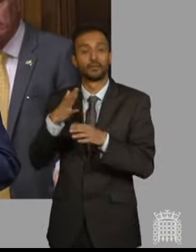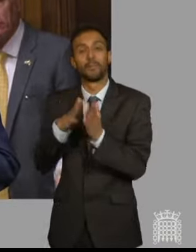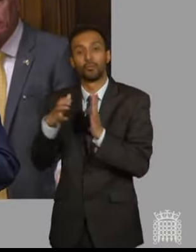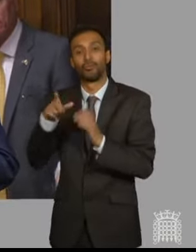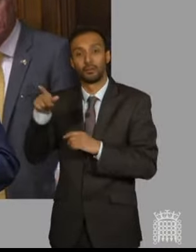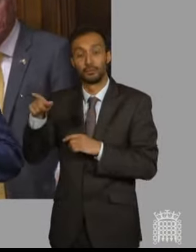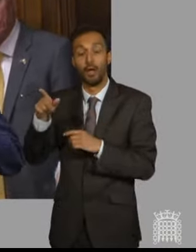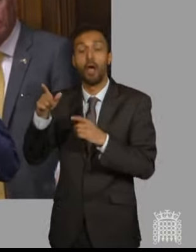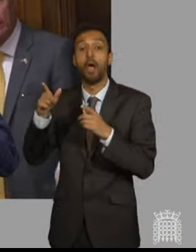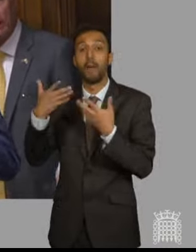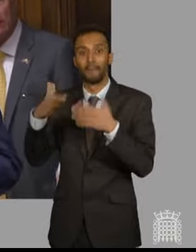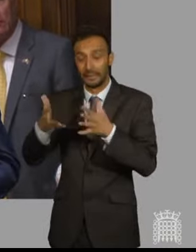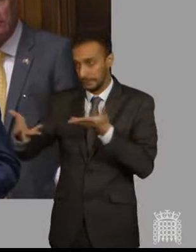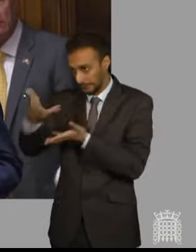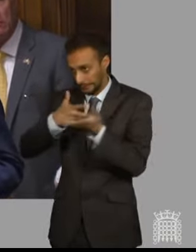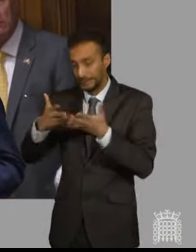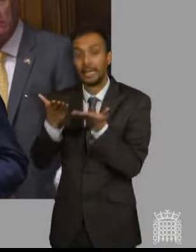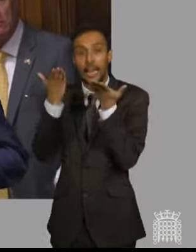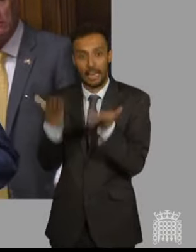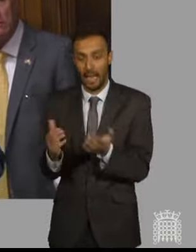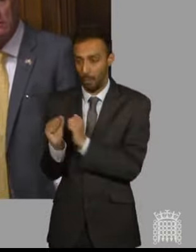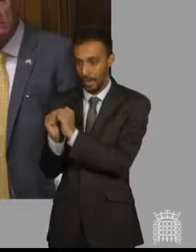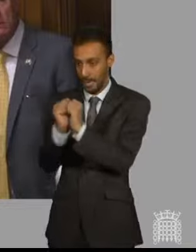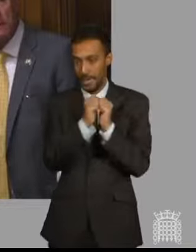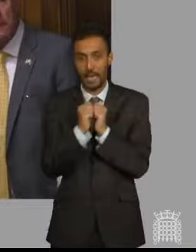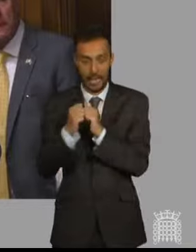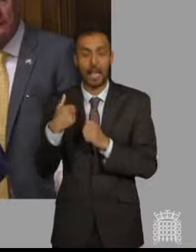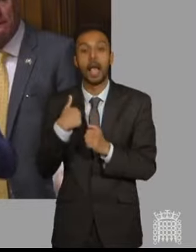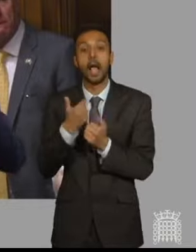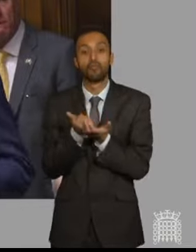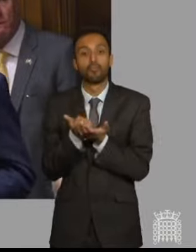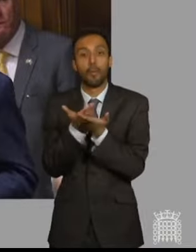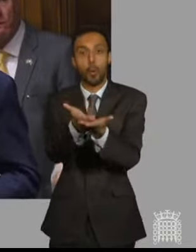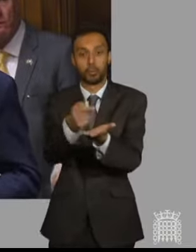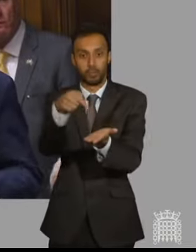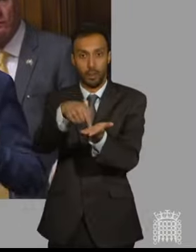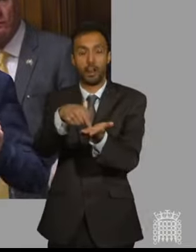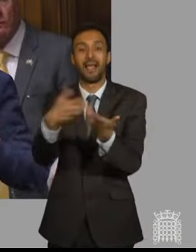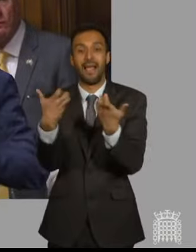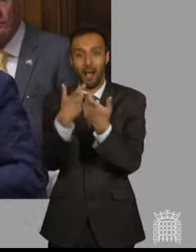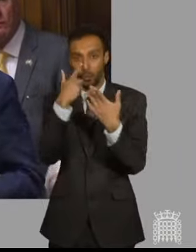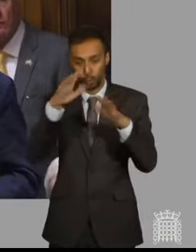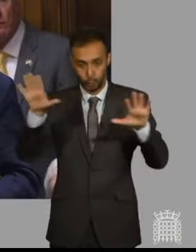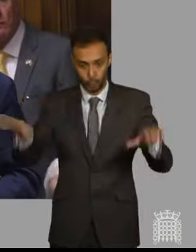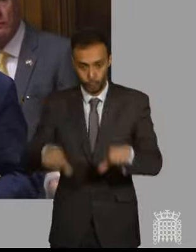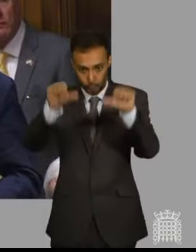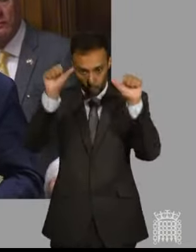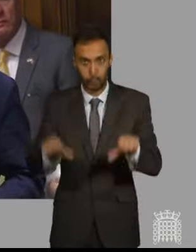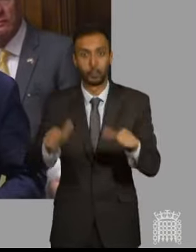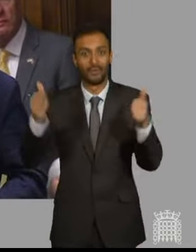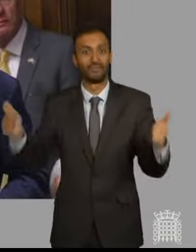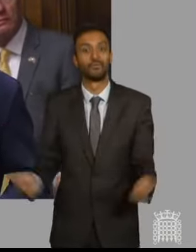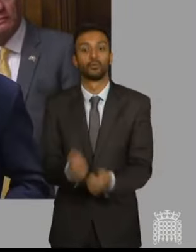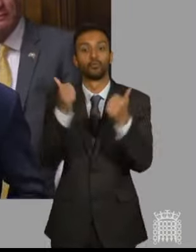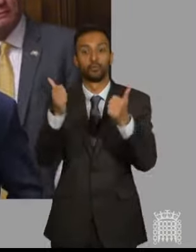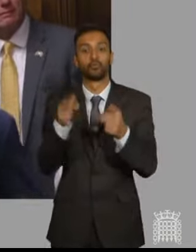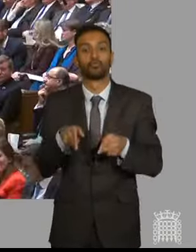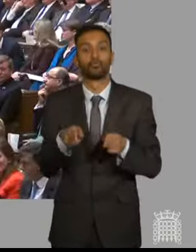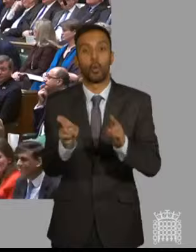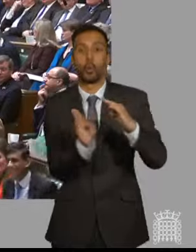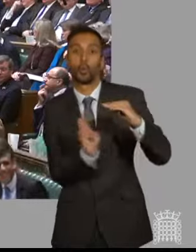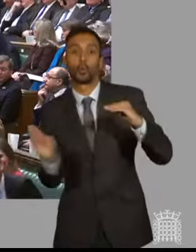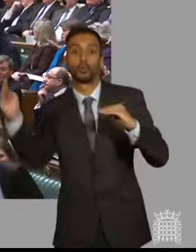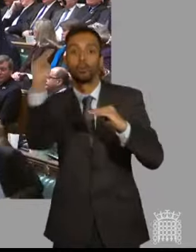complete the bypass. Would the Prime Minister also like to throw his support behind this vital project for my constituency in Leeds?